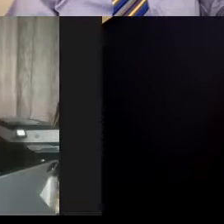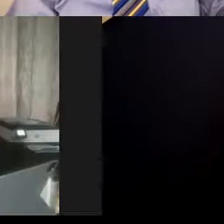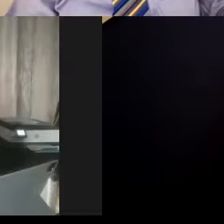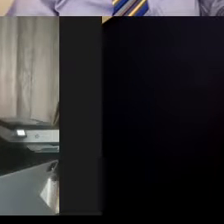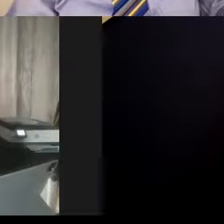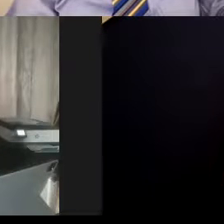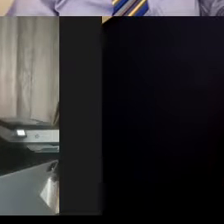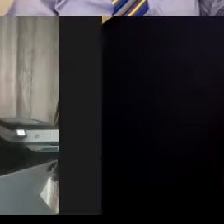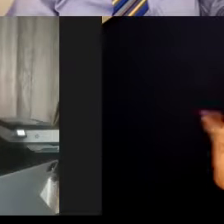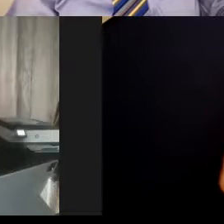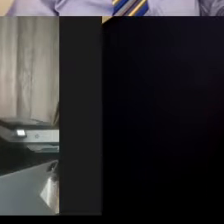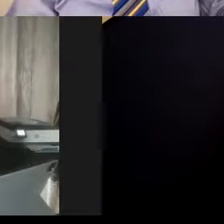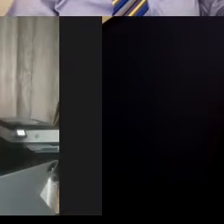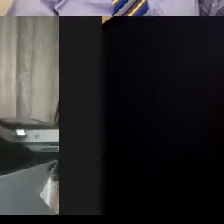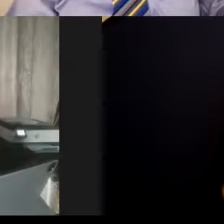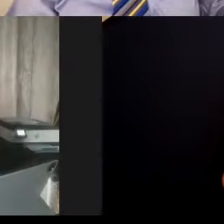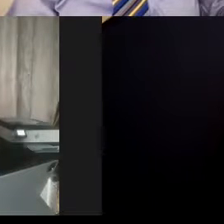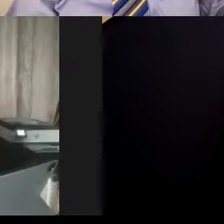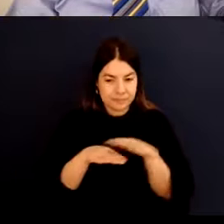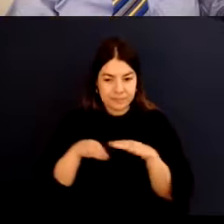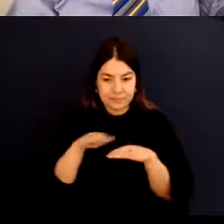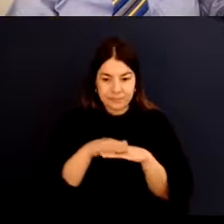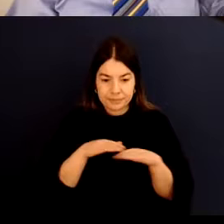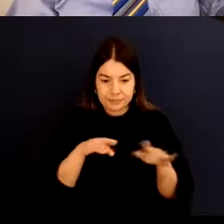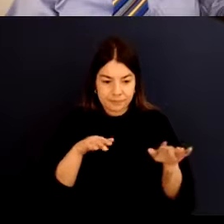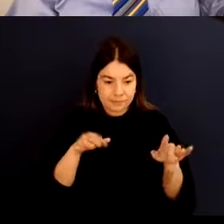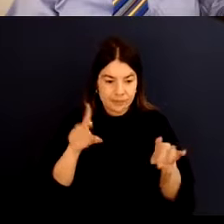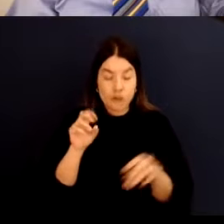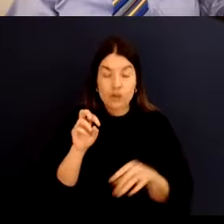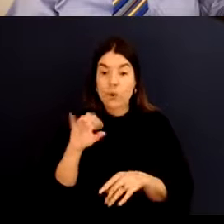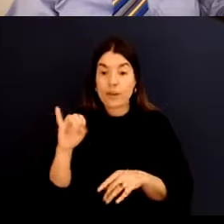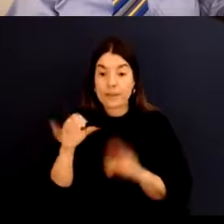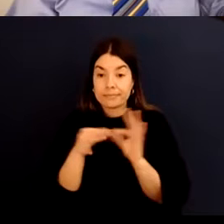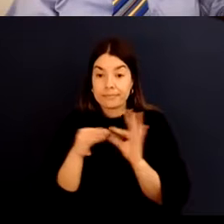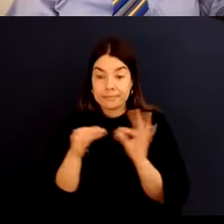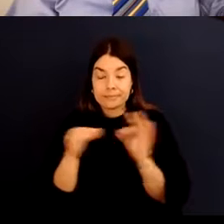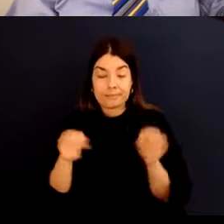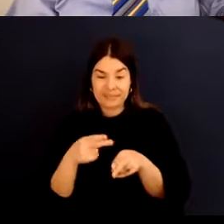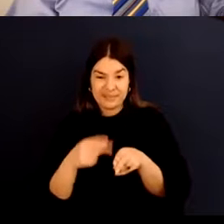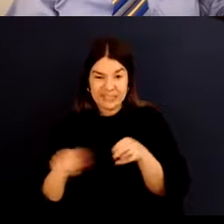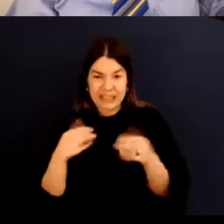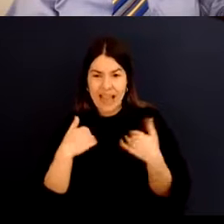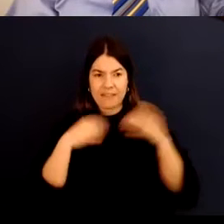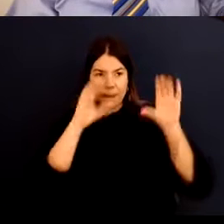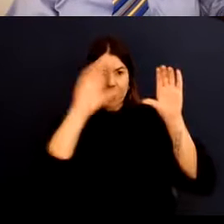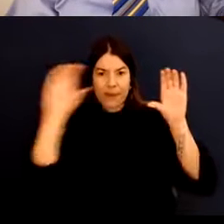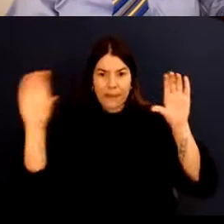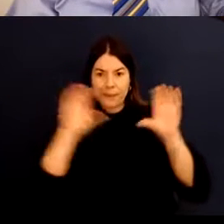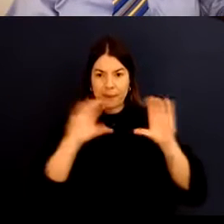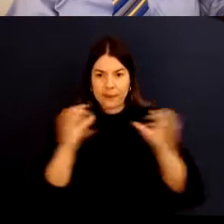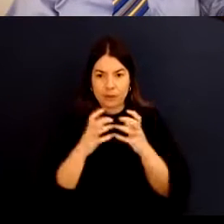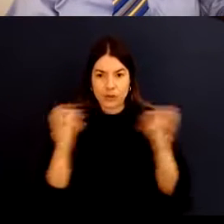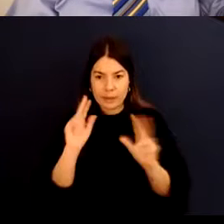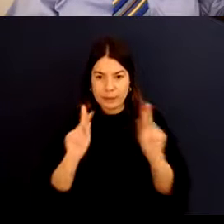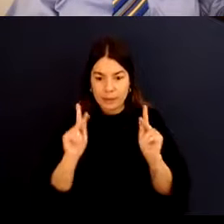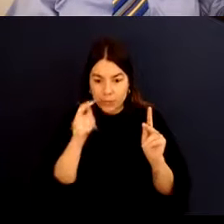Miss Can y'all Charlotte, hear real me? quick, Oh, can I yeah, ask yeah. you? This is Dory. Real quick, since there's so many of us, like when you get past Can 6, y'all can hear you me? repeat the